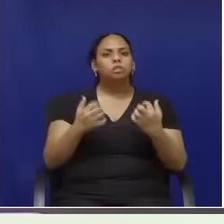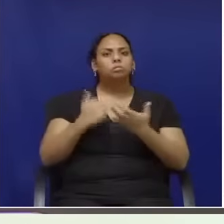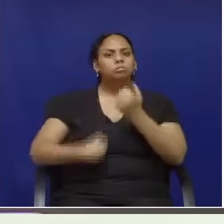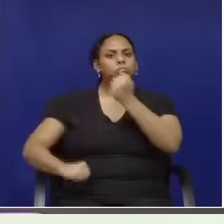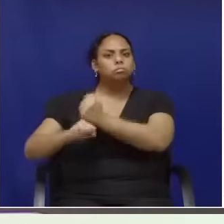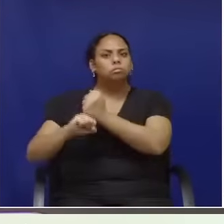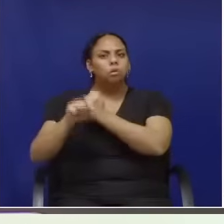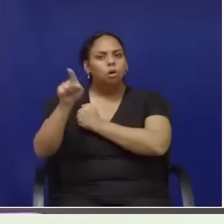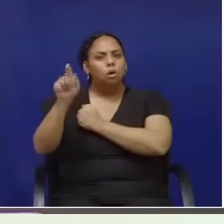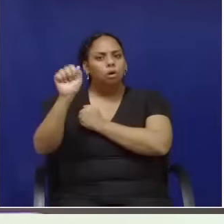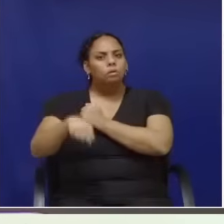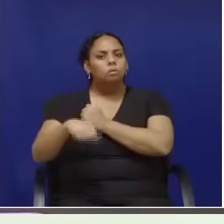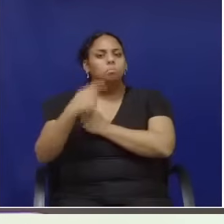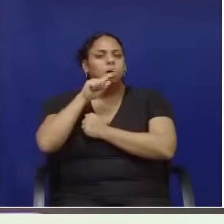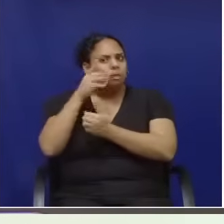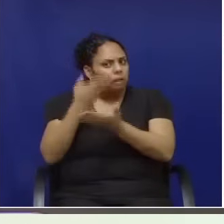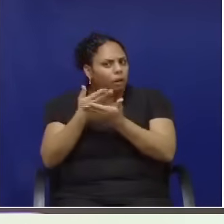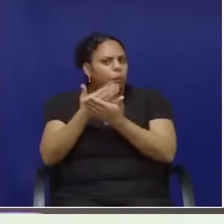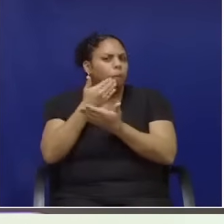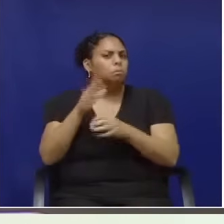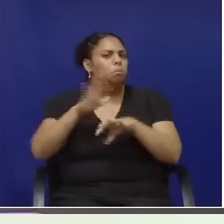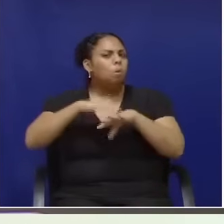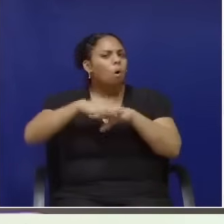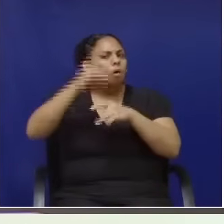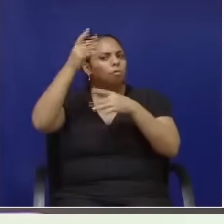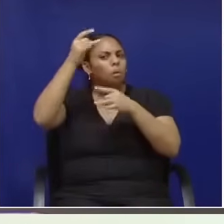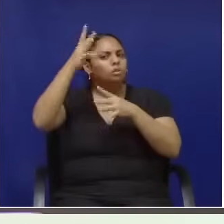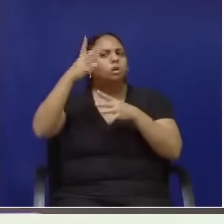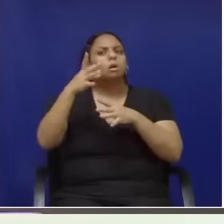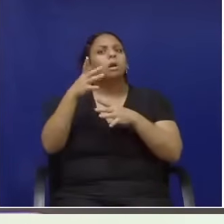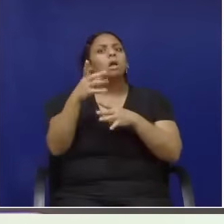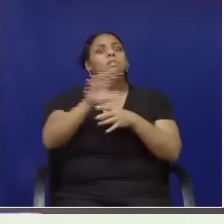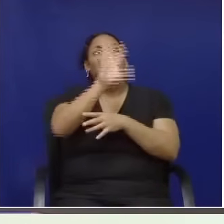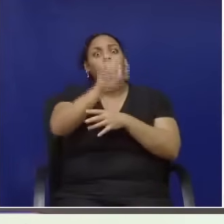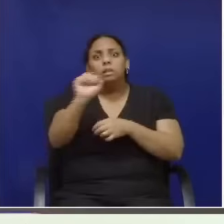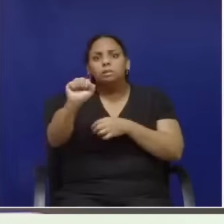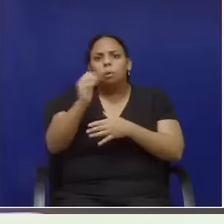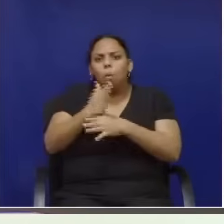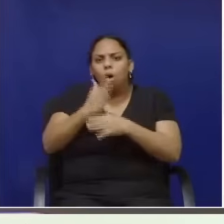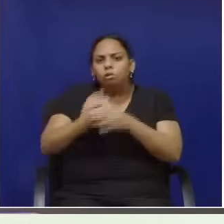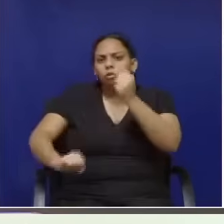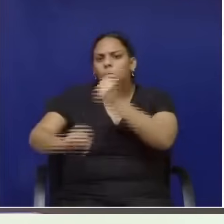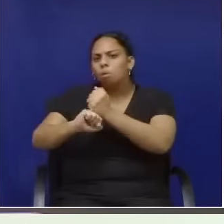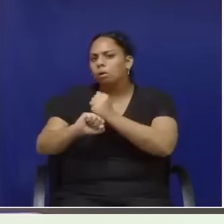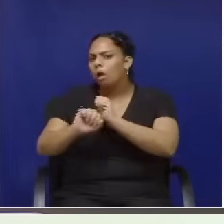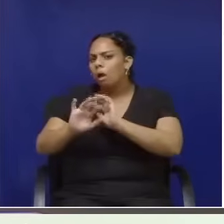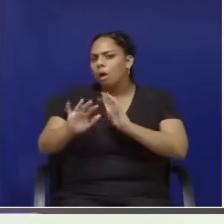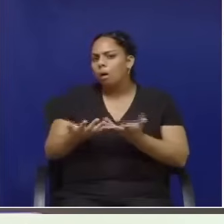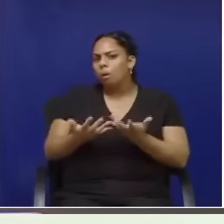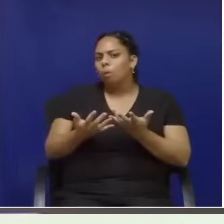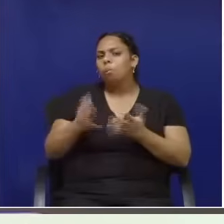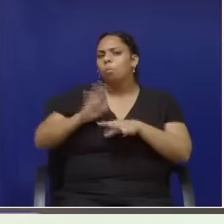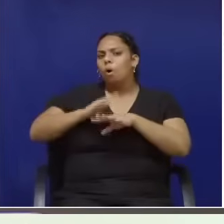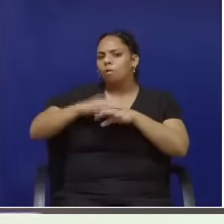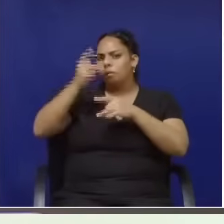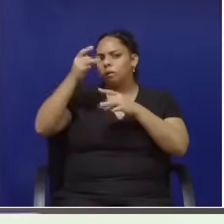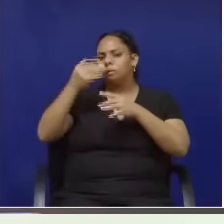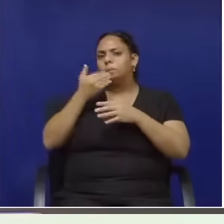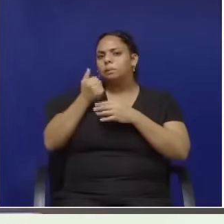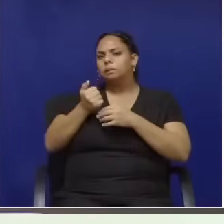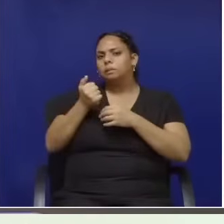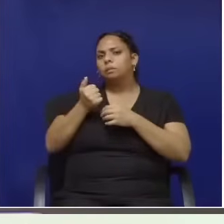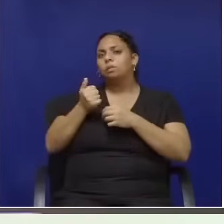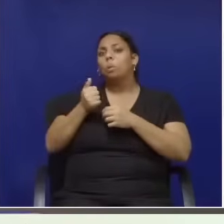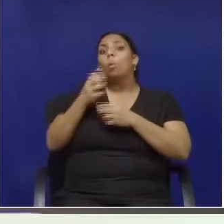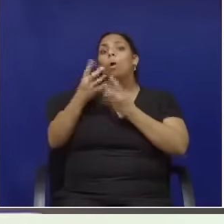Can you elaborate more in terms of the work that South Africa is doing to assist the continent in the light of